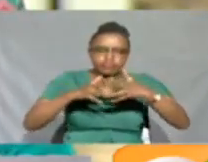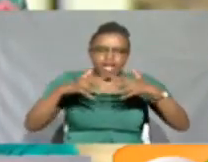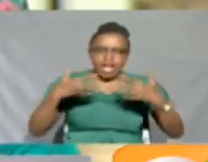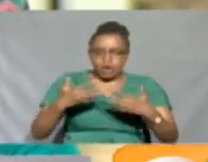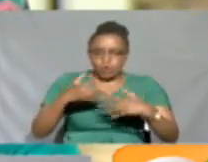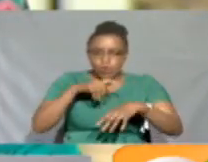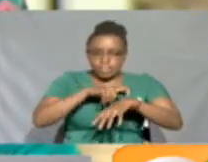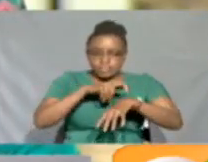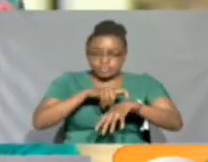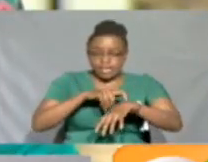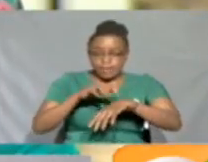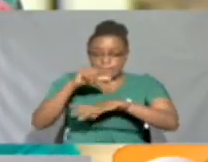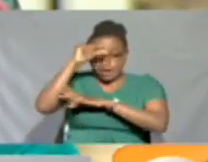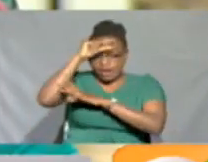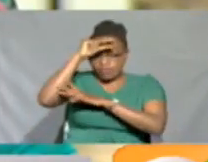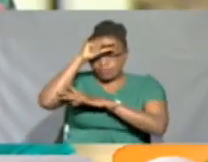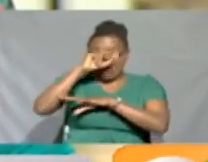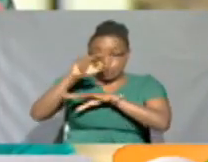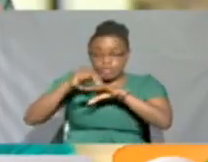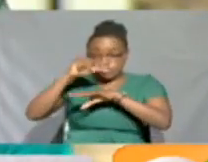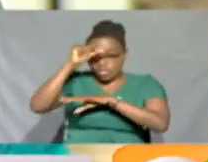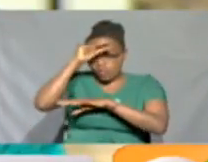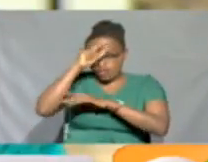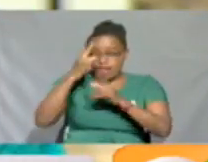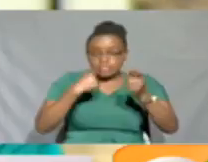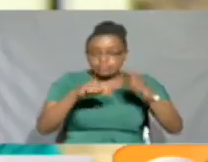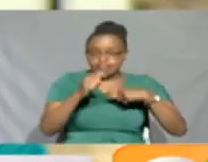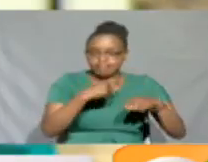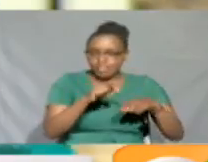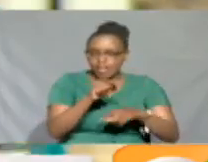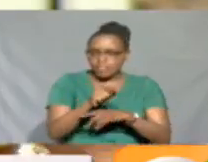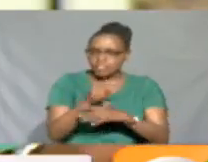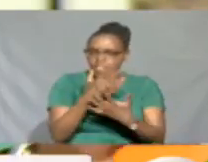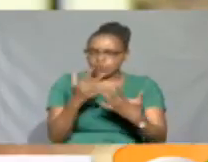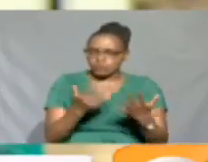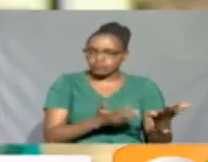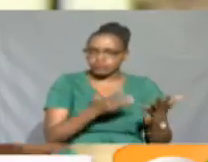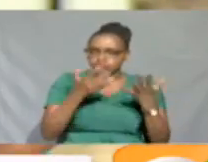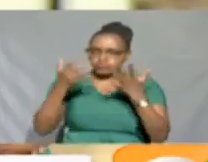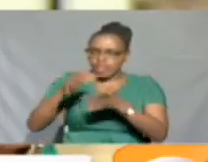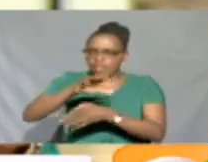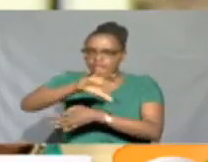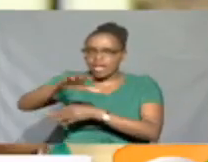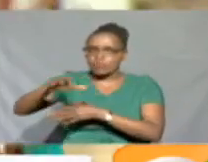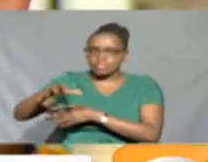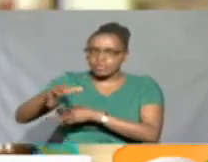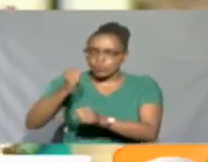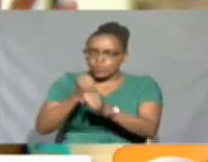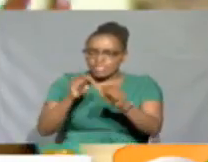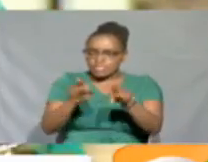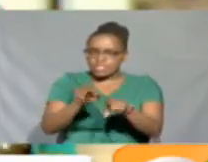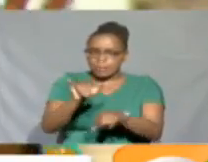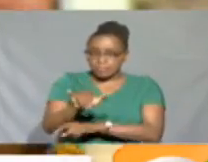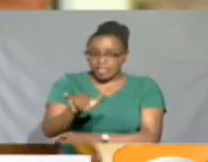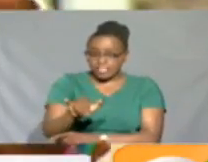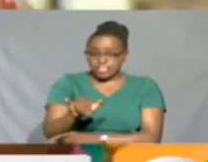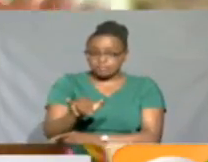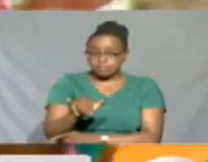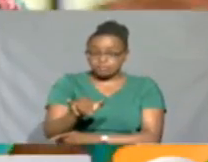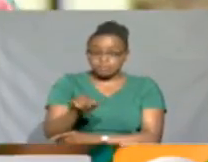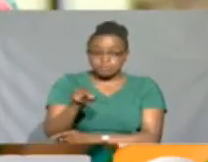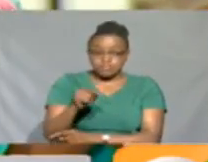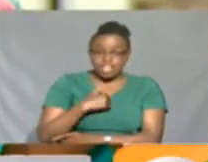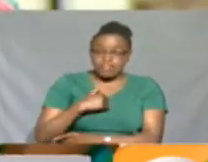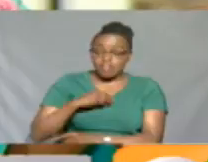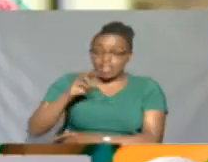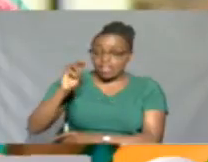minute, even when the national government was procuring some equipment to take to the counties, and we did that, But we find that there's